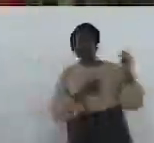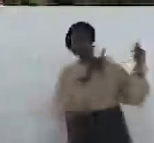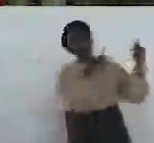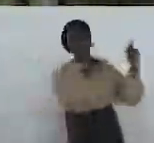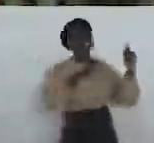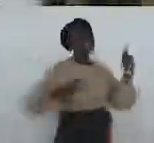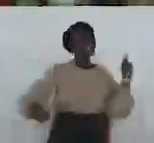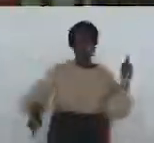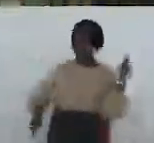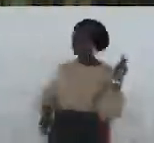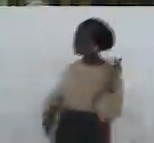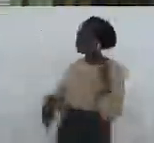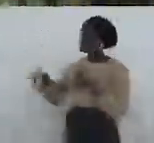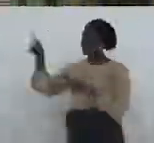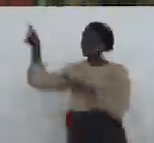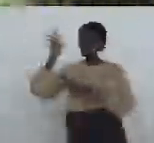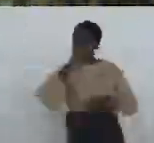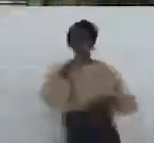wewe